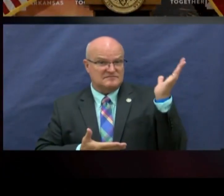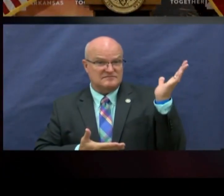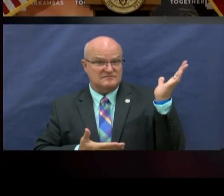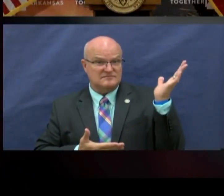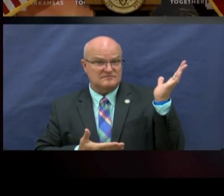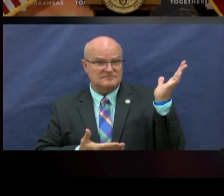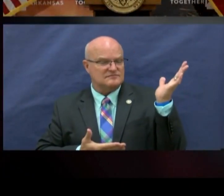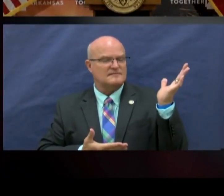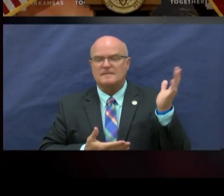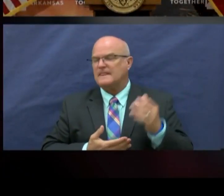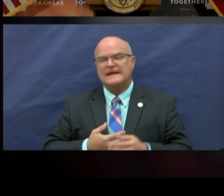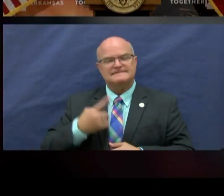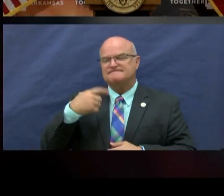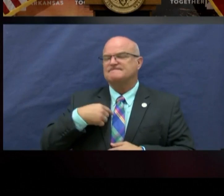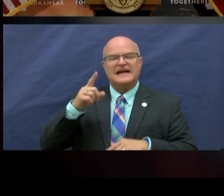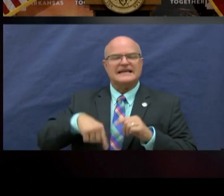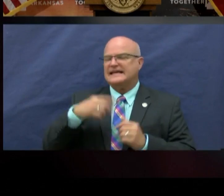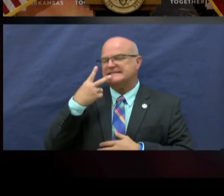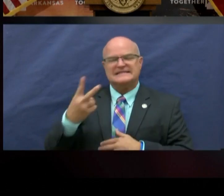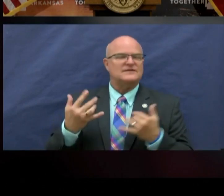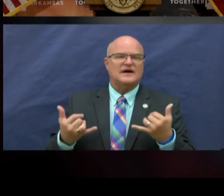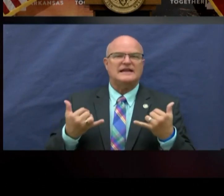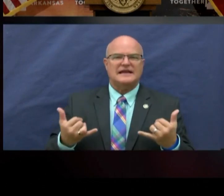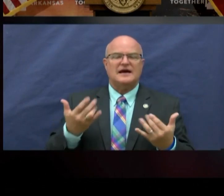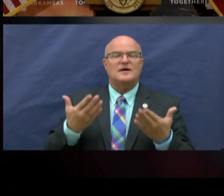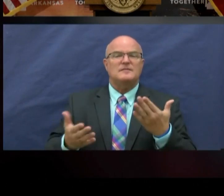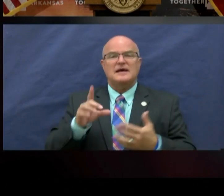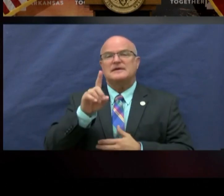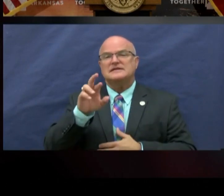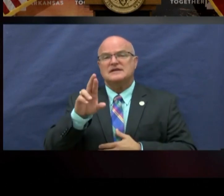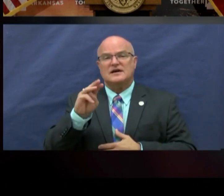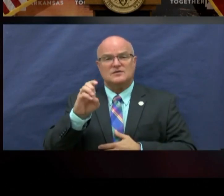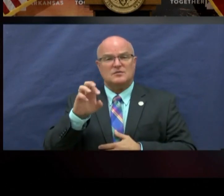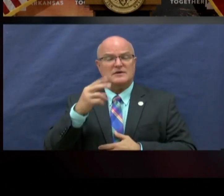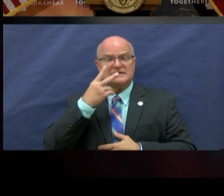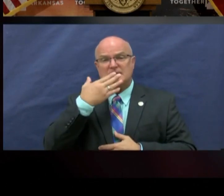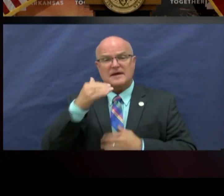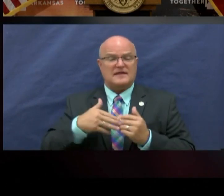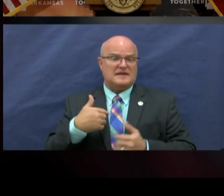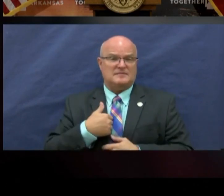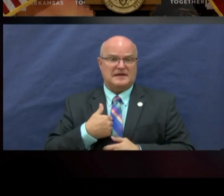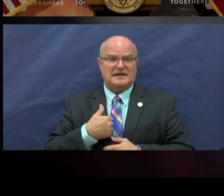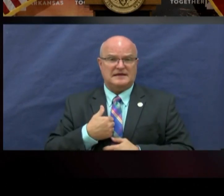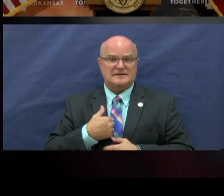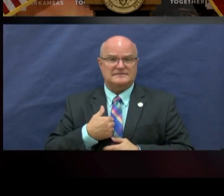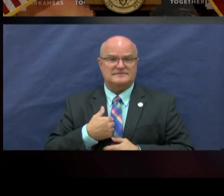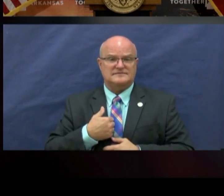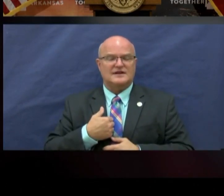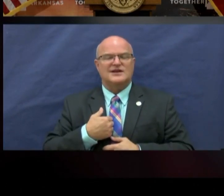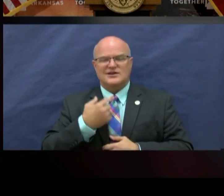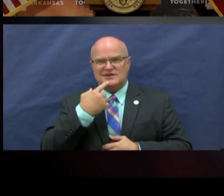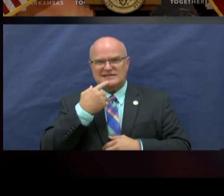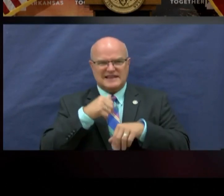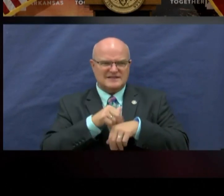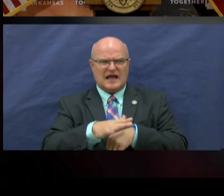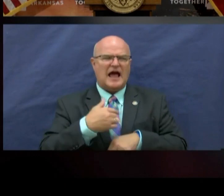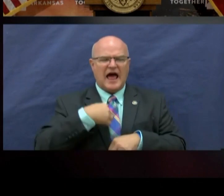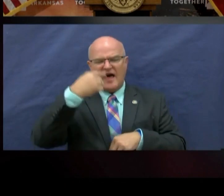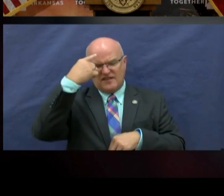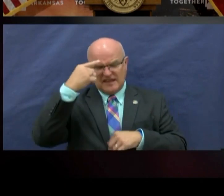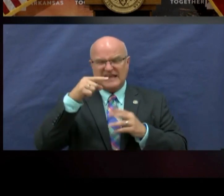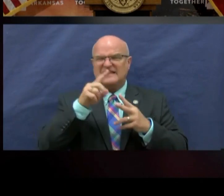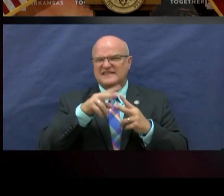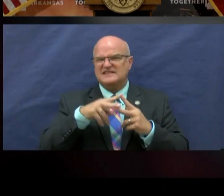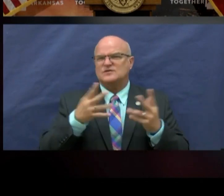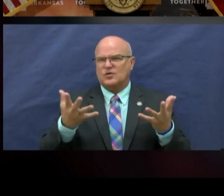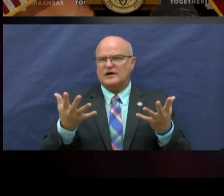I can't see it, Governor. Maybe Dr. Romero can see that better than I can. Well, since you sent those over to me, I think these are the